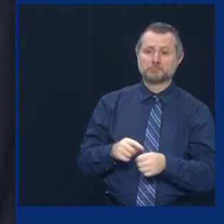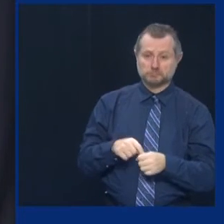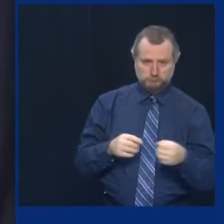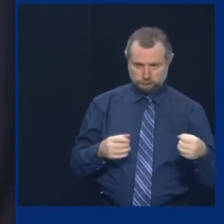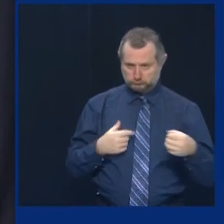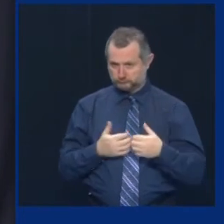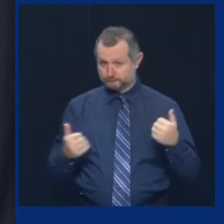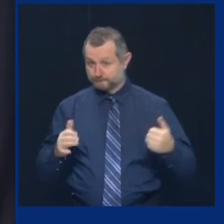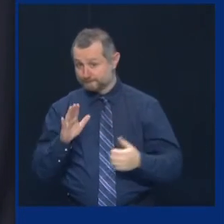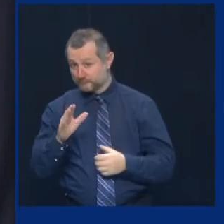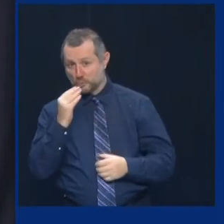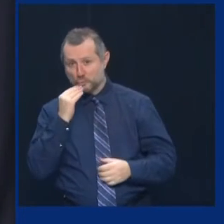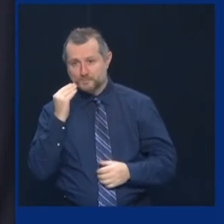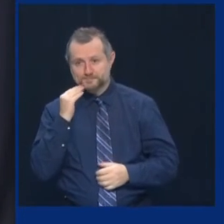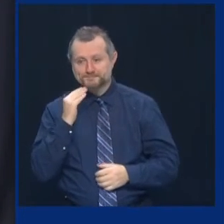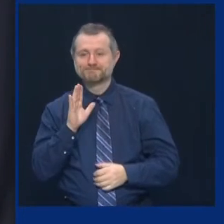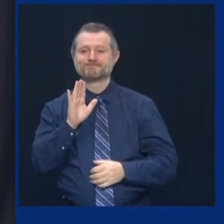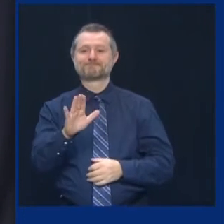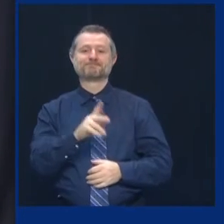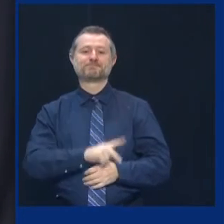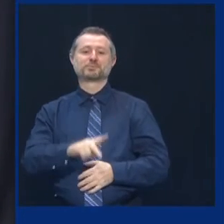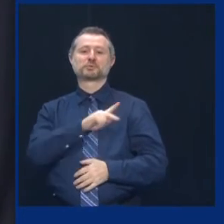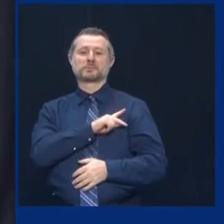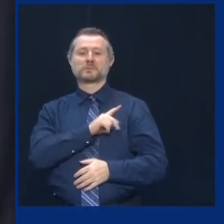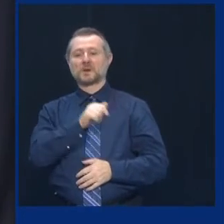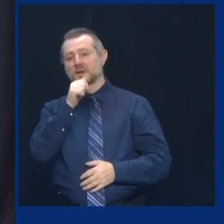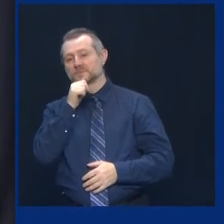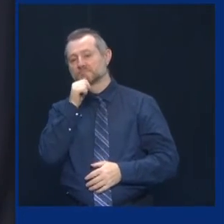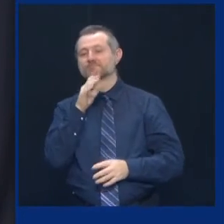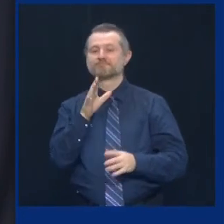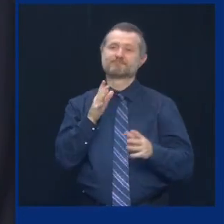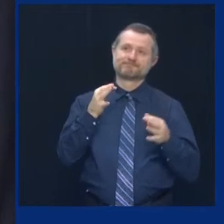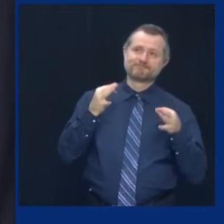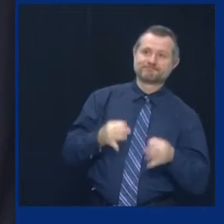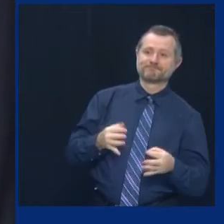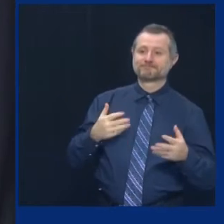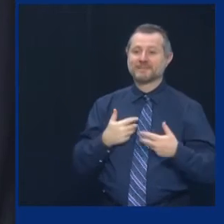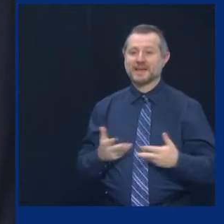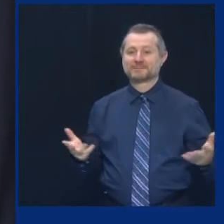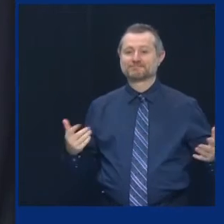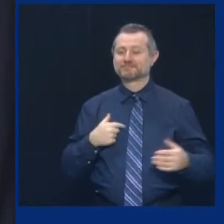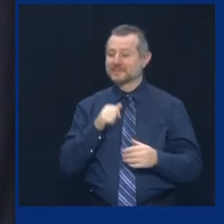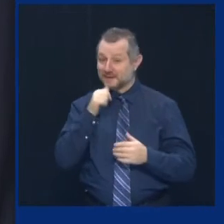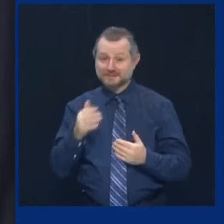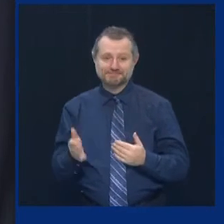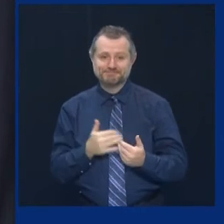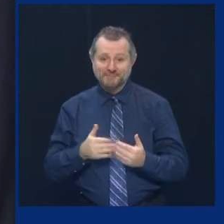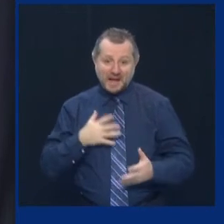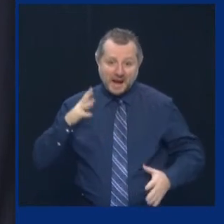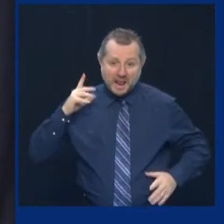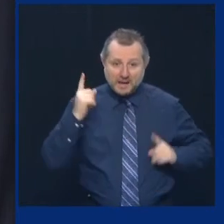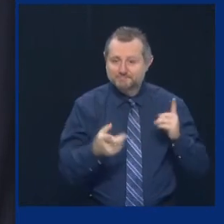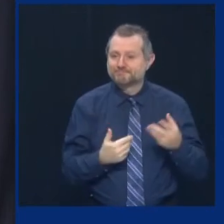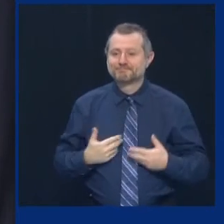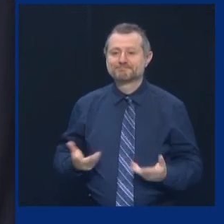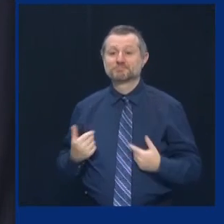is their own business, right? So it's very hard. What we try to do